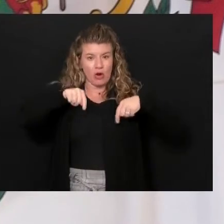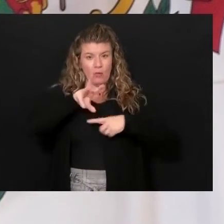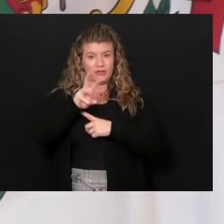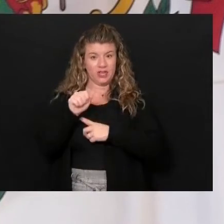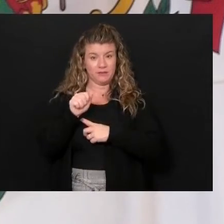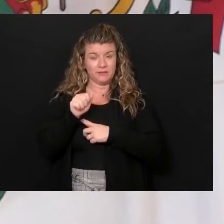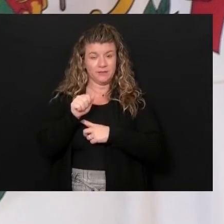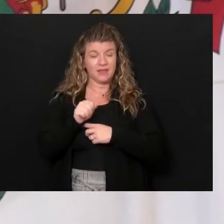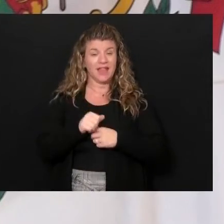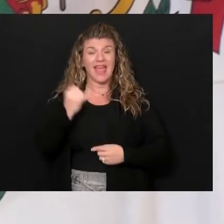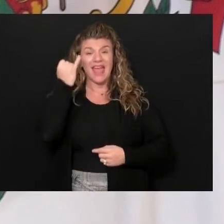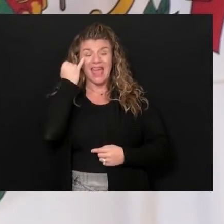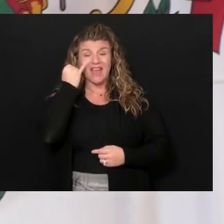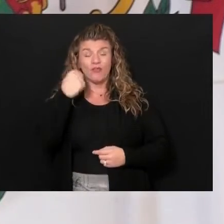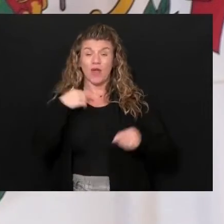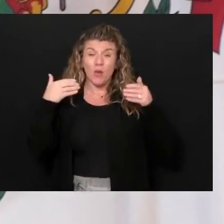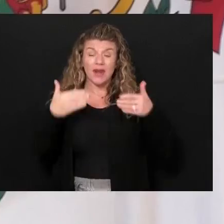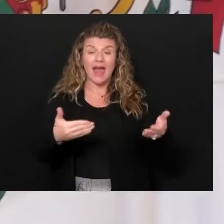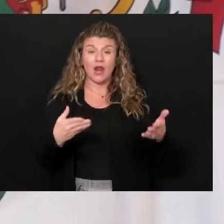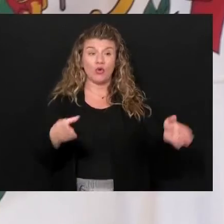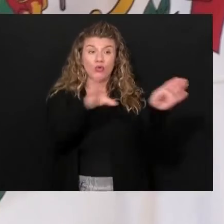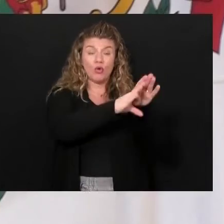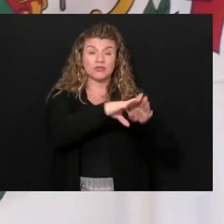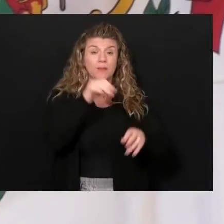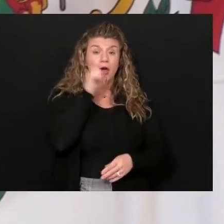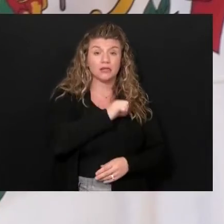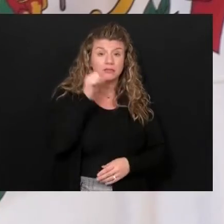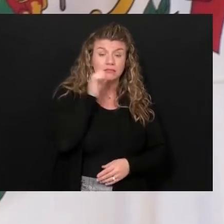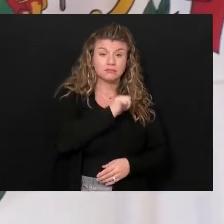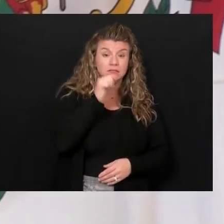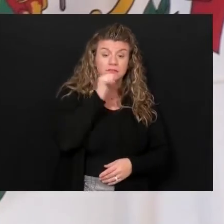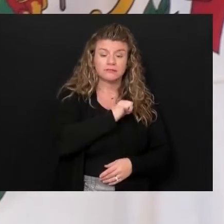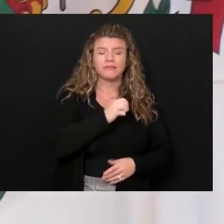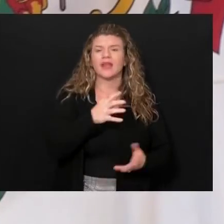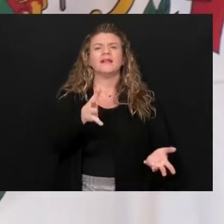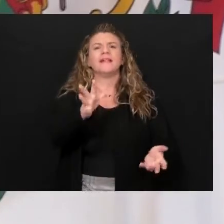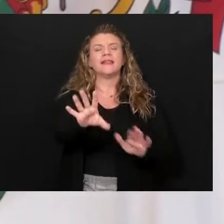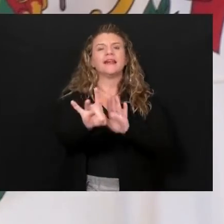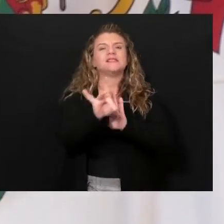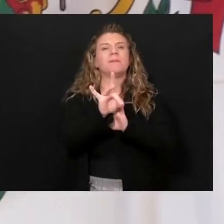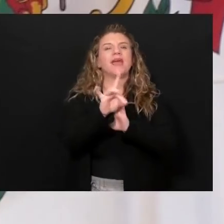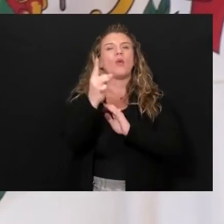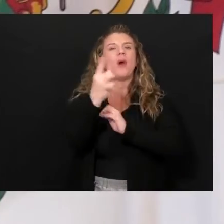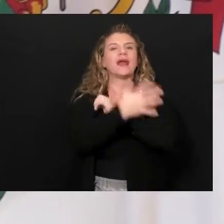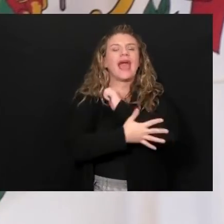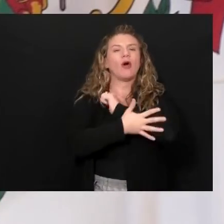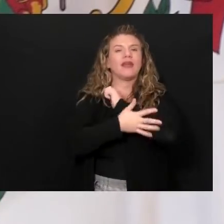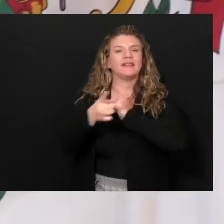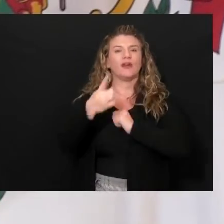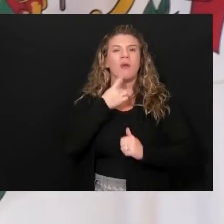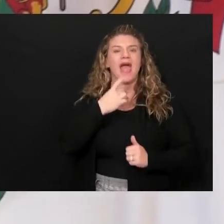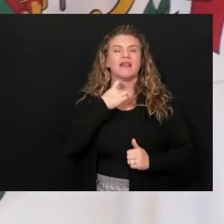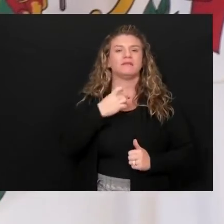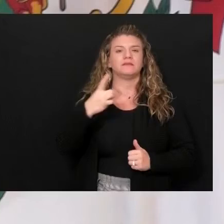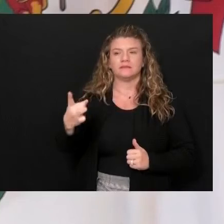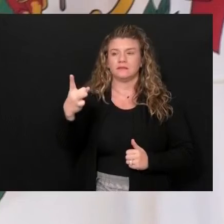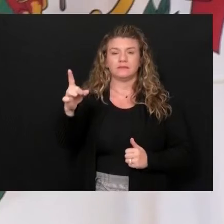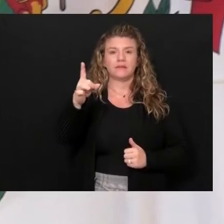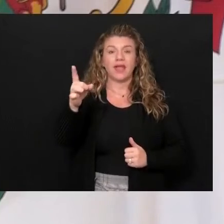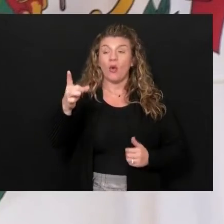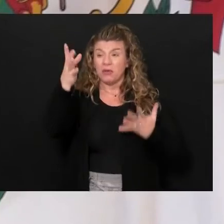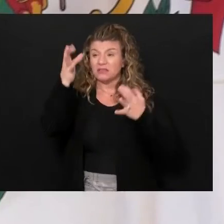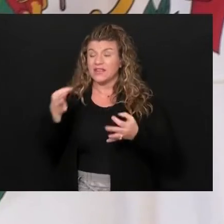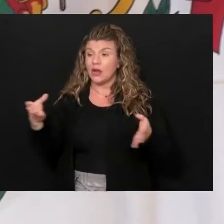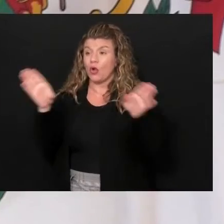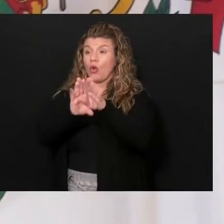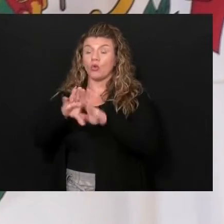if you just close the bars down and pick a county that's blazing red, you know, you just close the